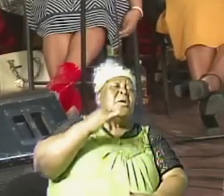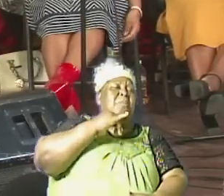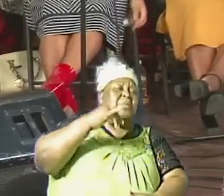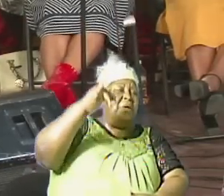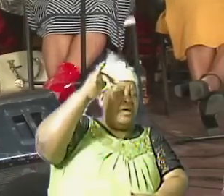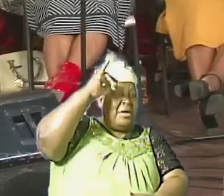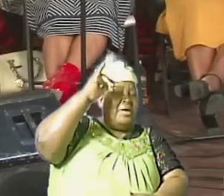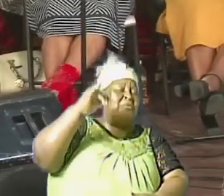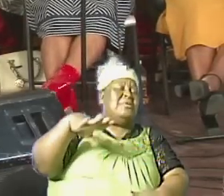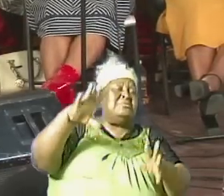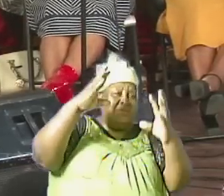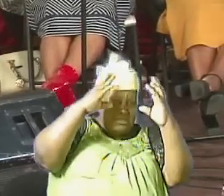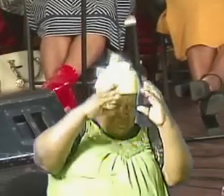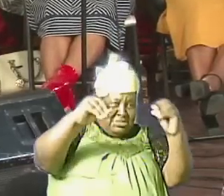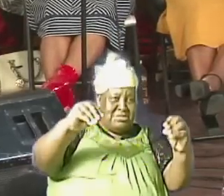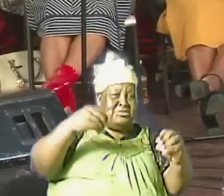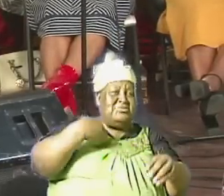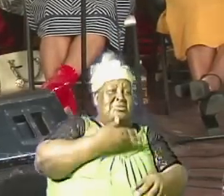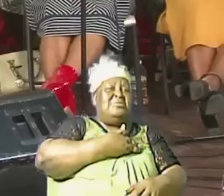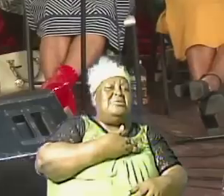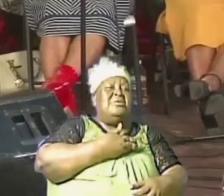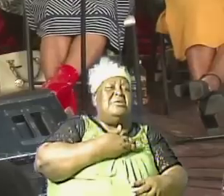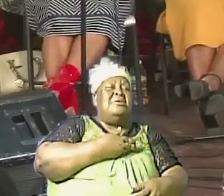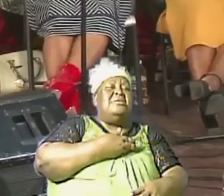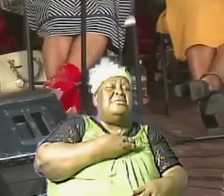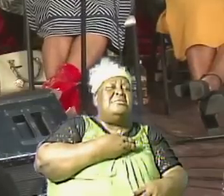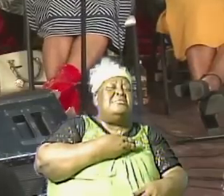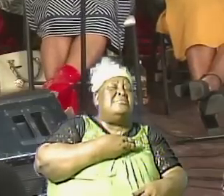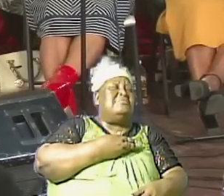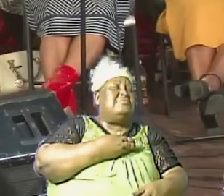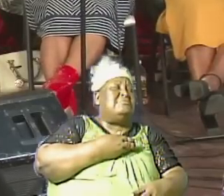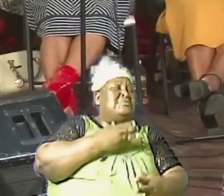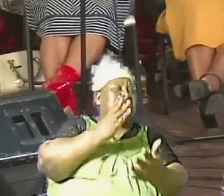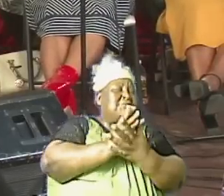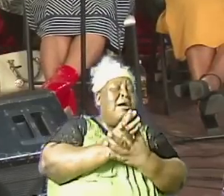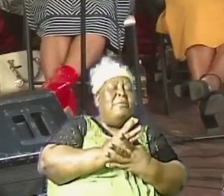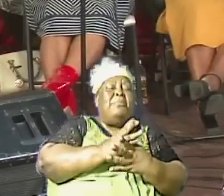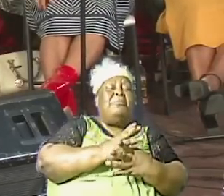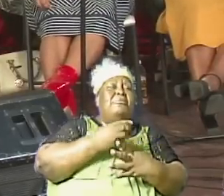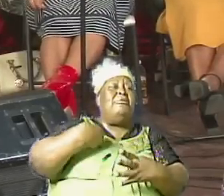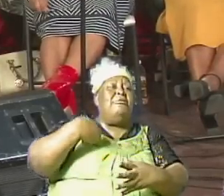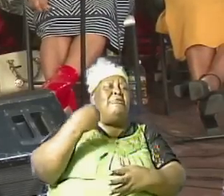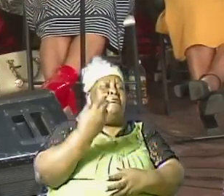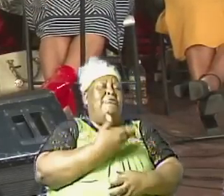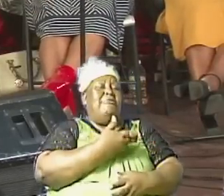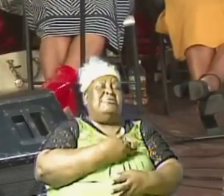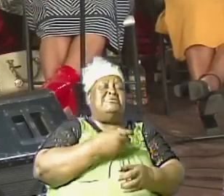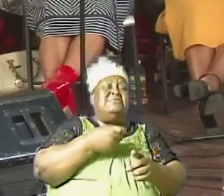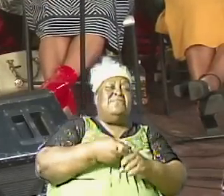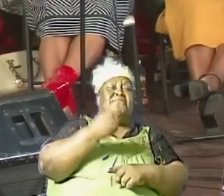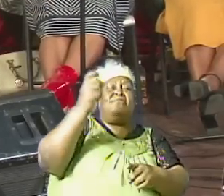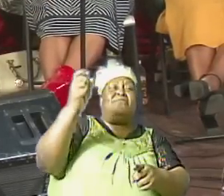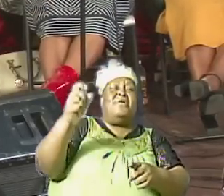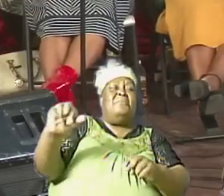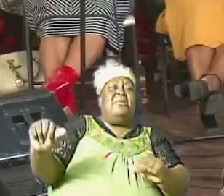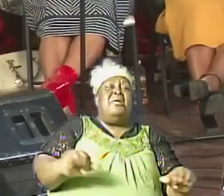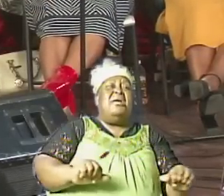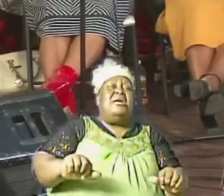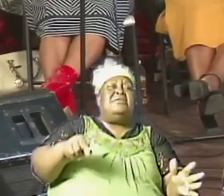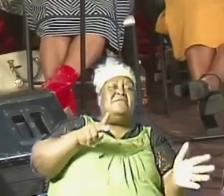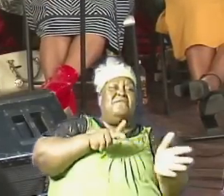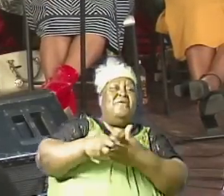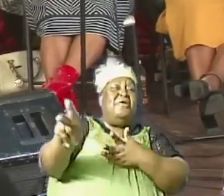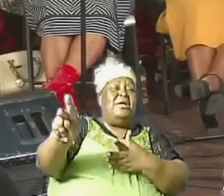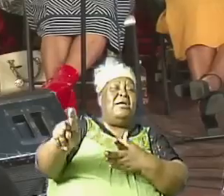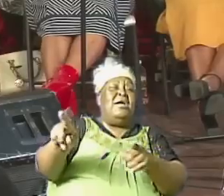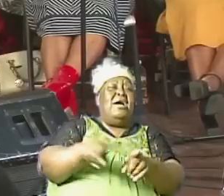teach us this, so to prevent us from reacting violently when we were